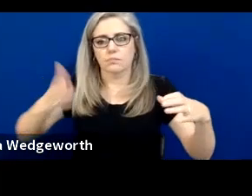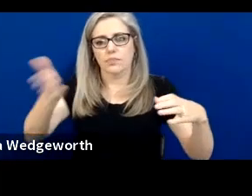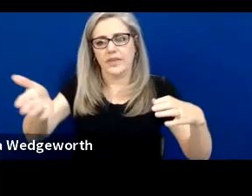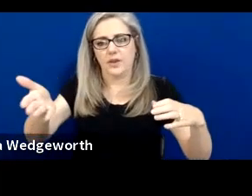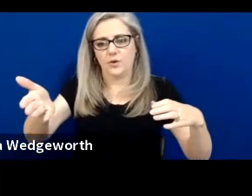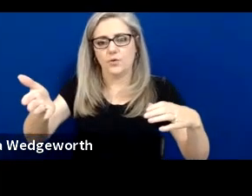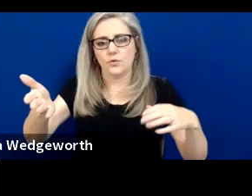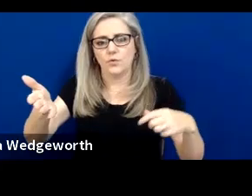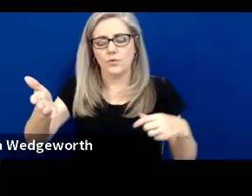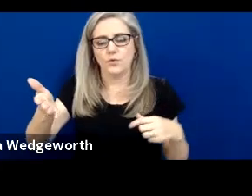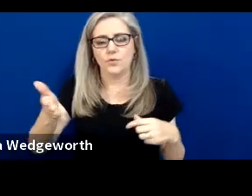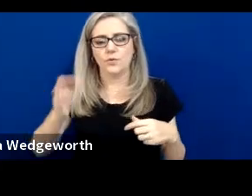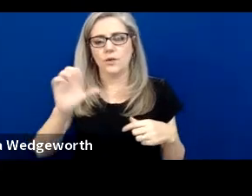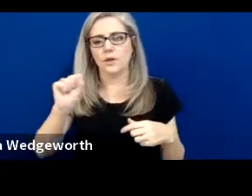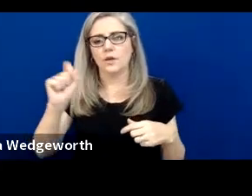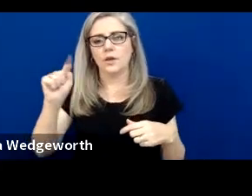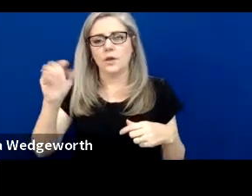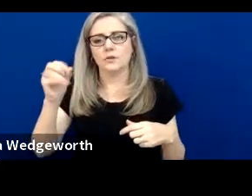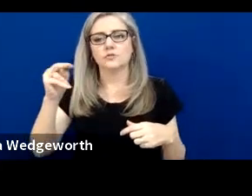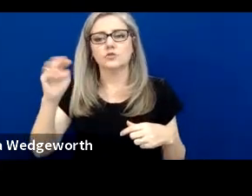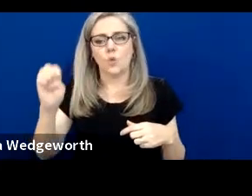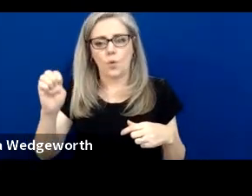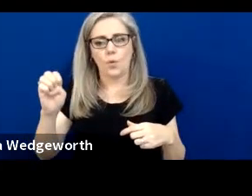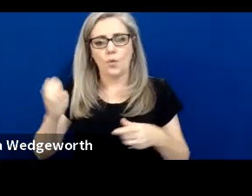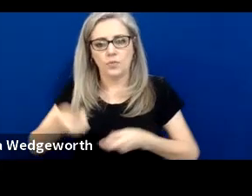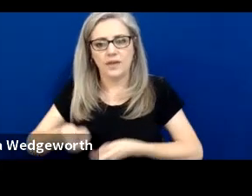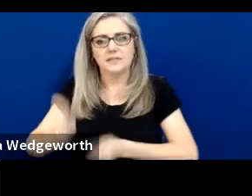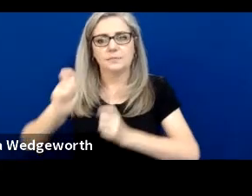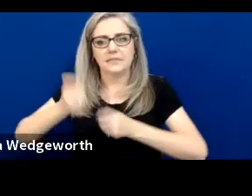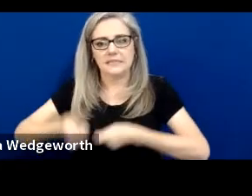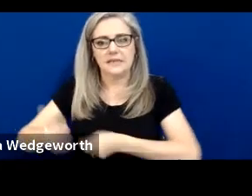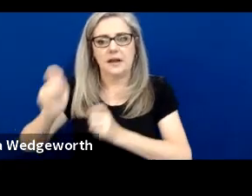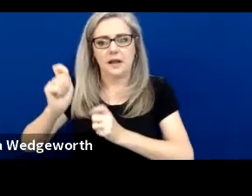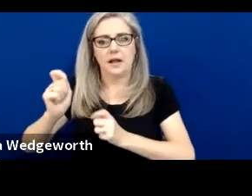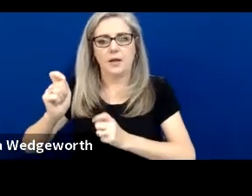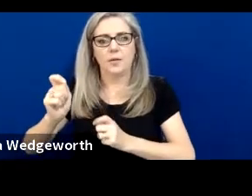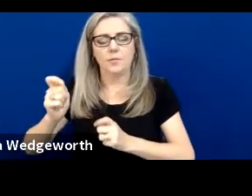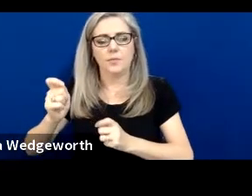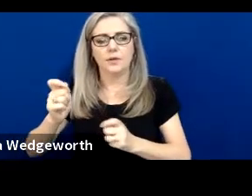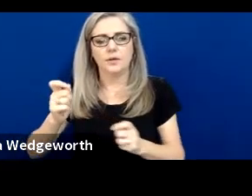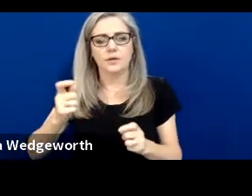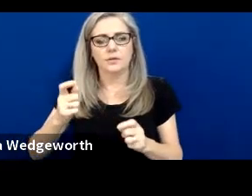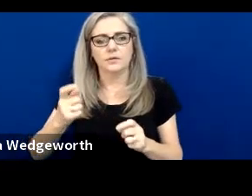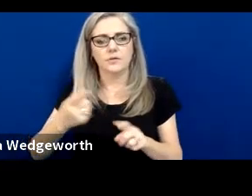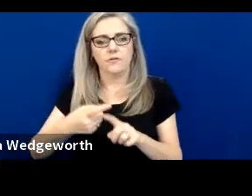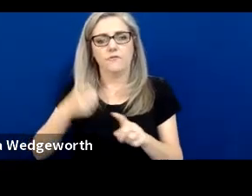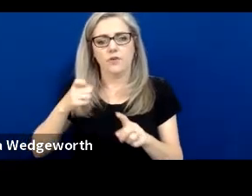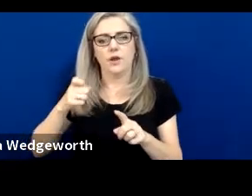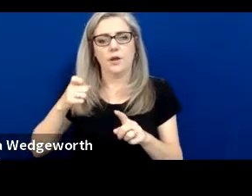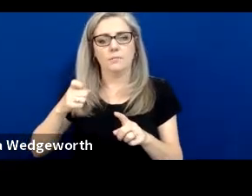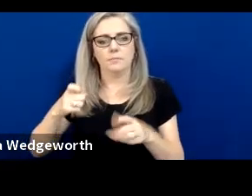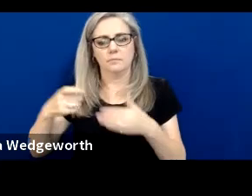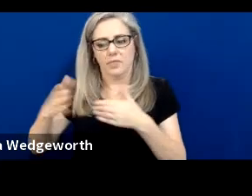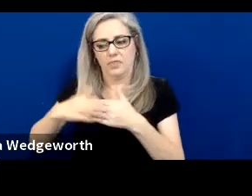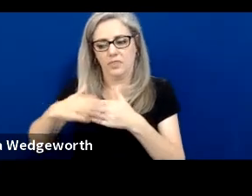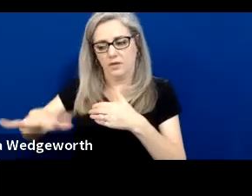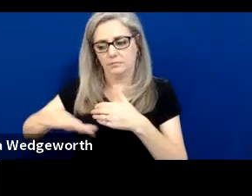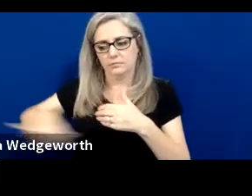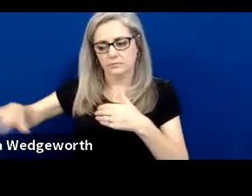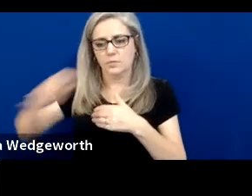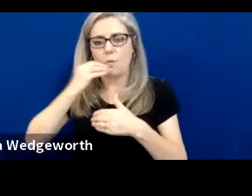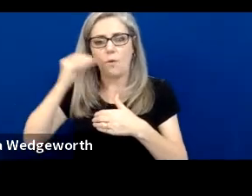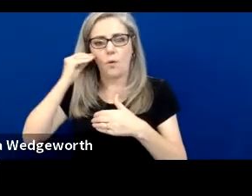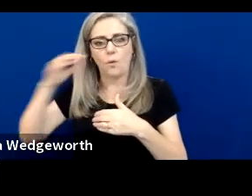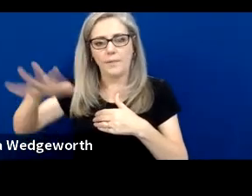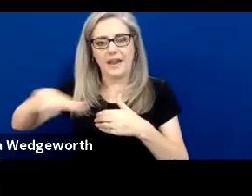actually stone that has been dug up or quarried from the adjacent residential community. Some of that found its way